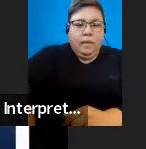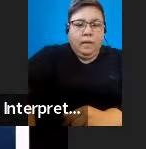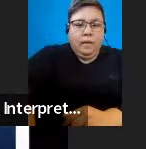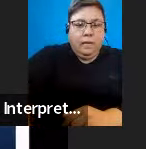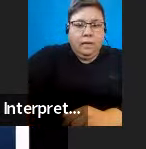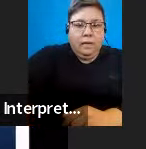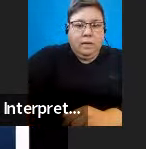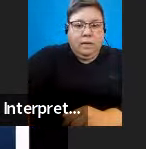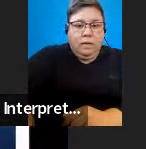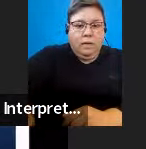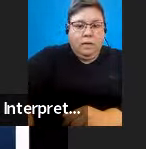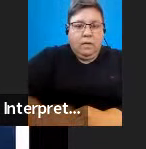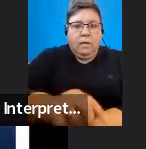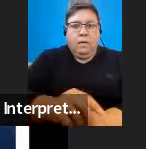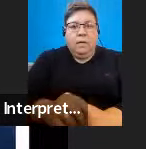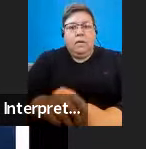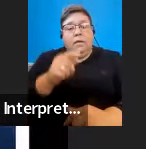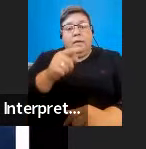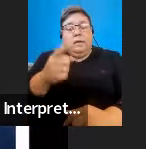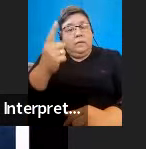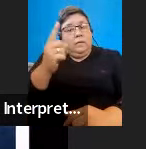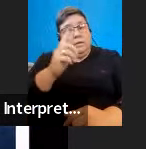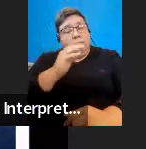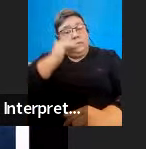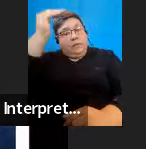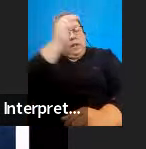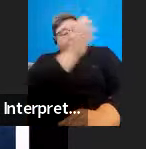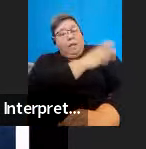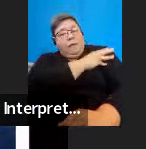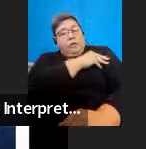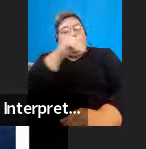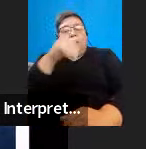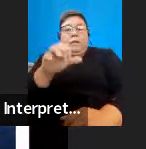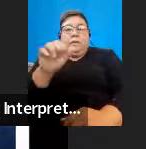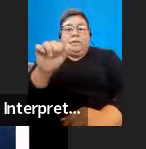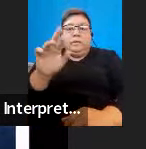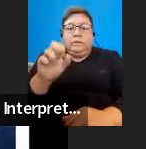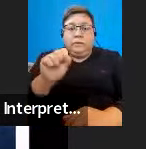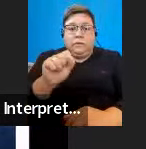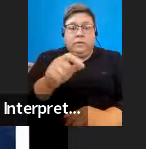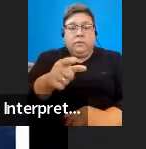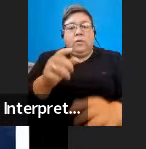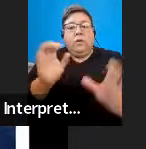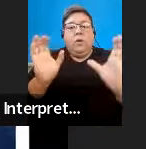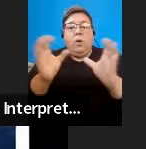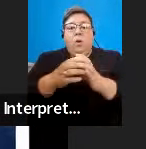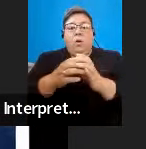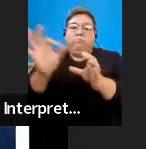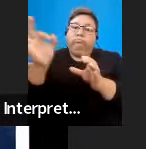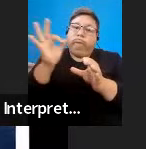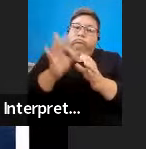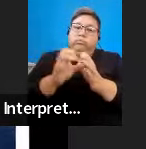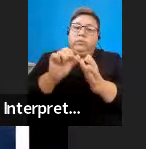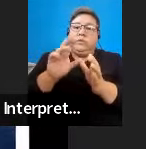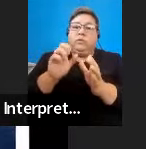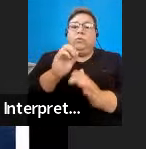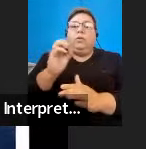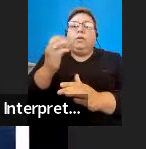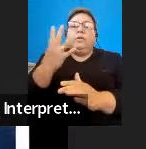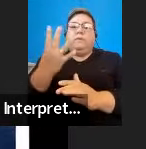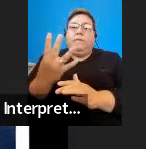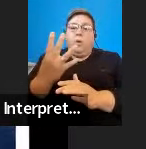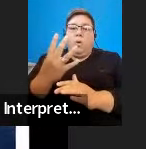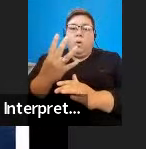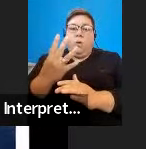excuse me for that. He's a senior manager at SARS. He joined the organization in 2004 and as